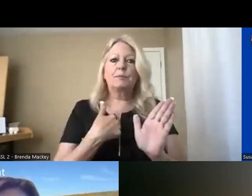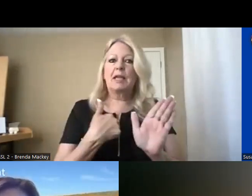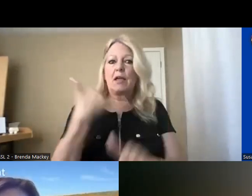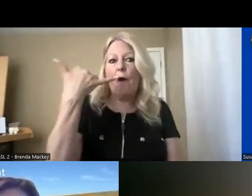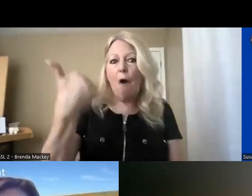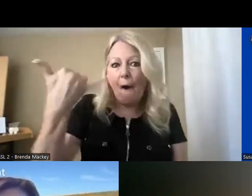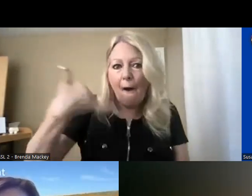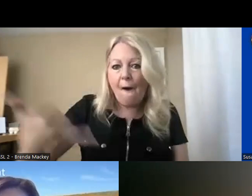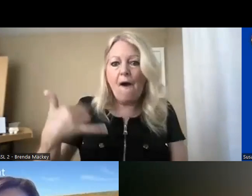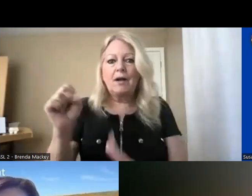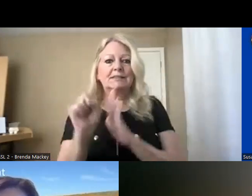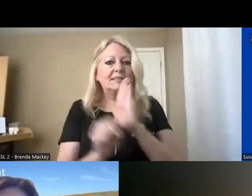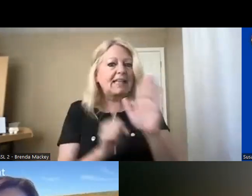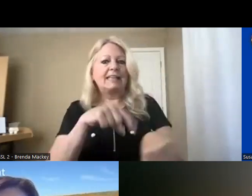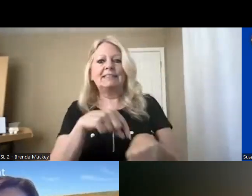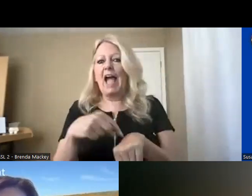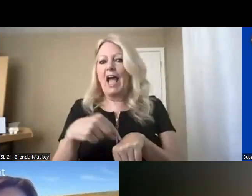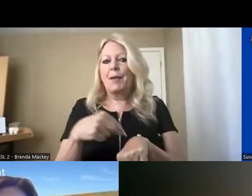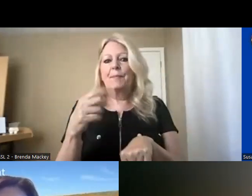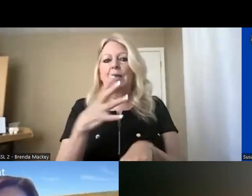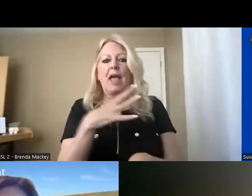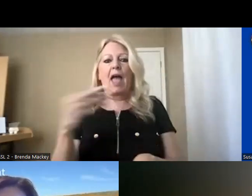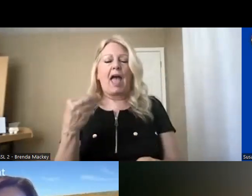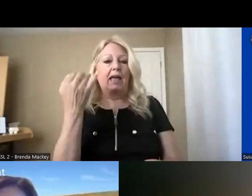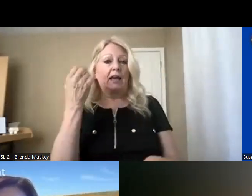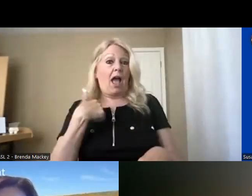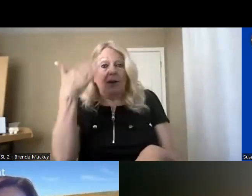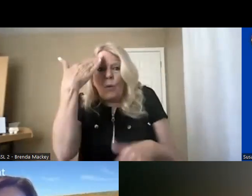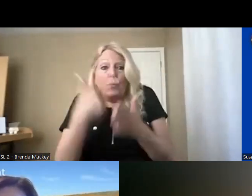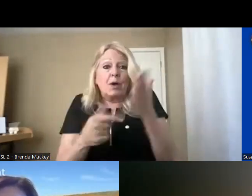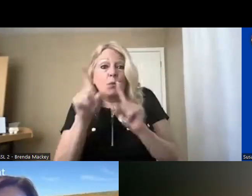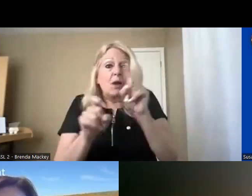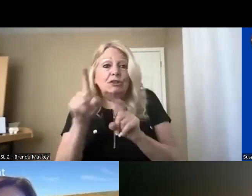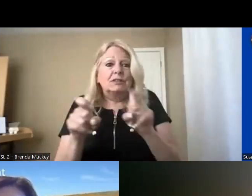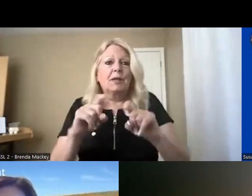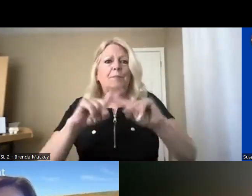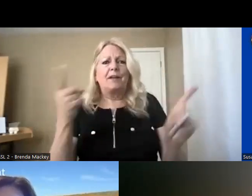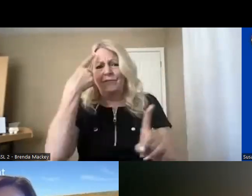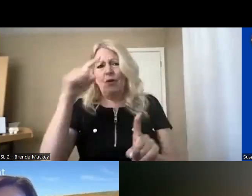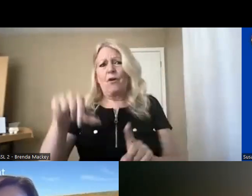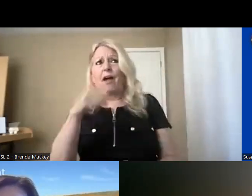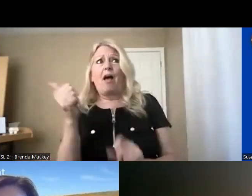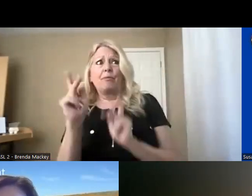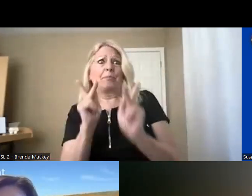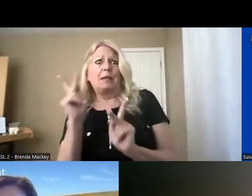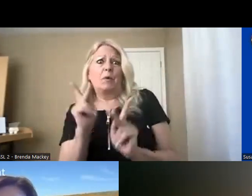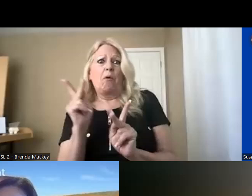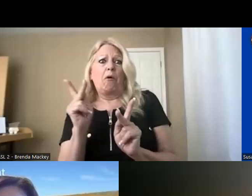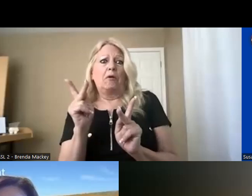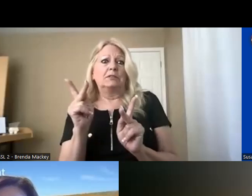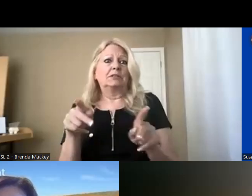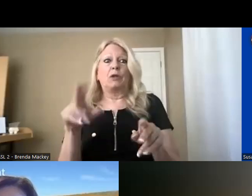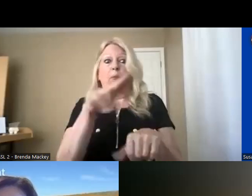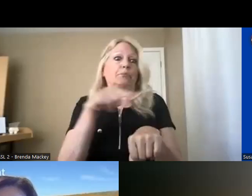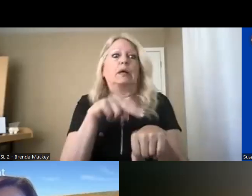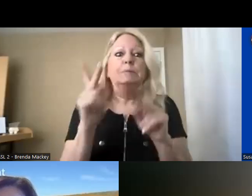and state time. I know what questions to ask usually, and if I don't, I can figure it out. But for people who are just trying to take care